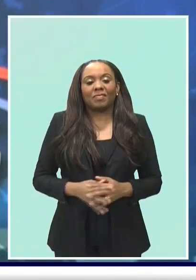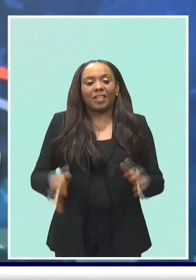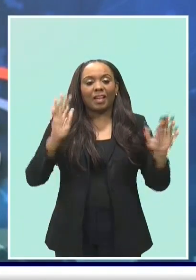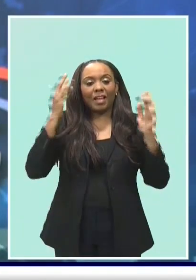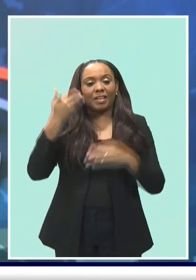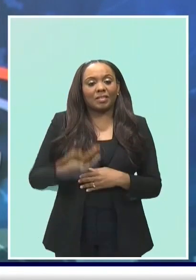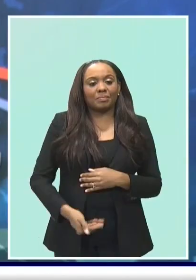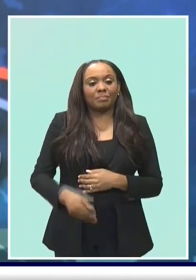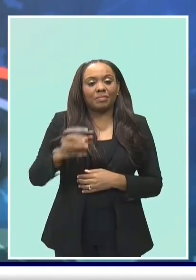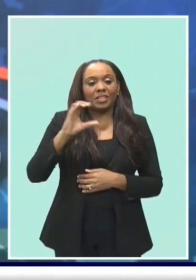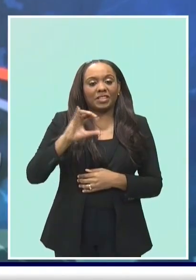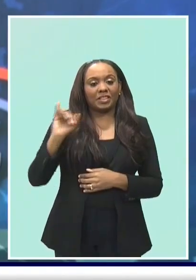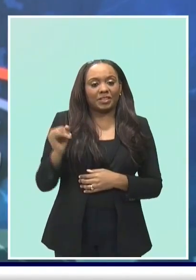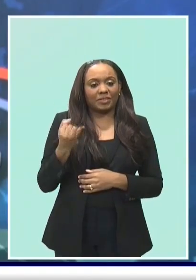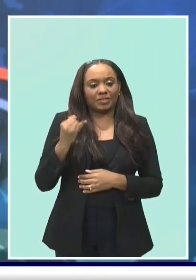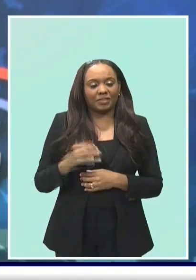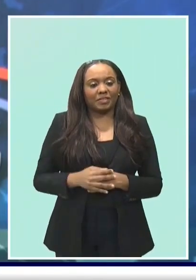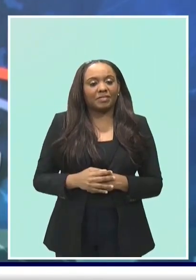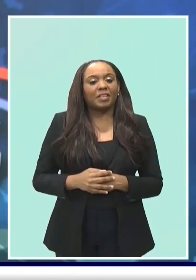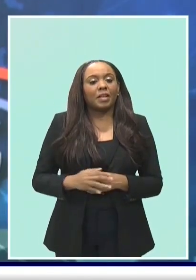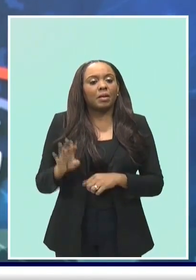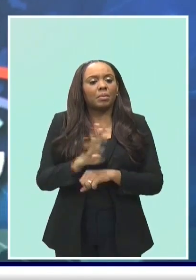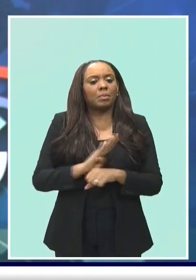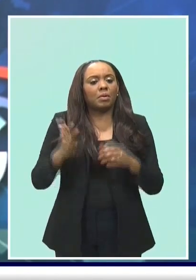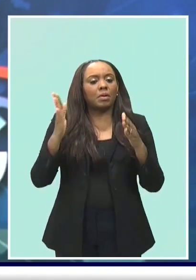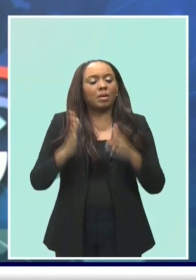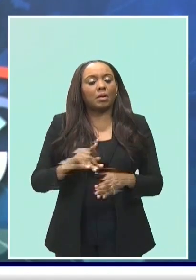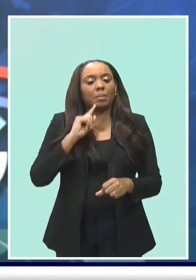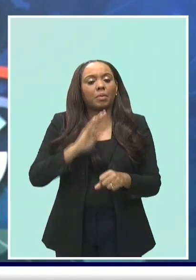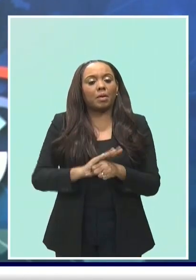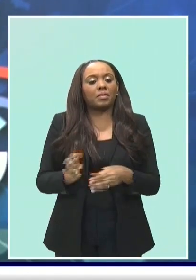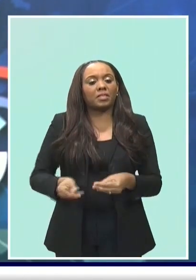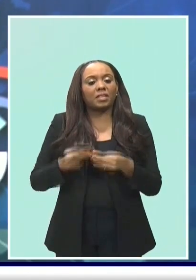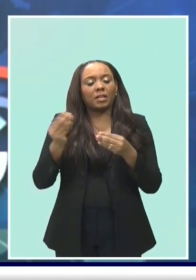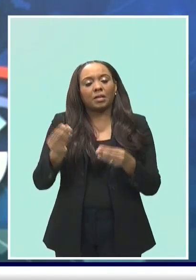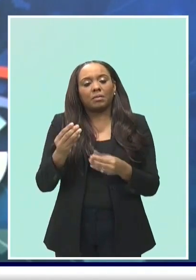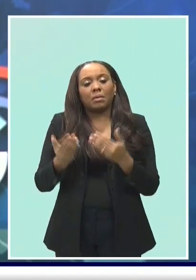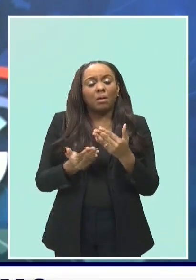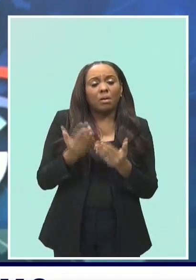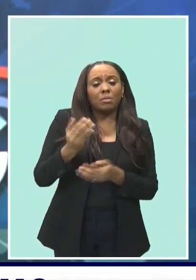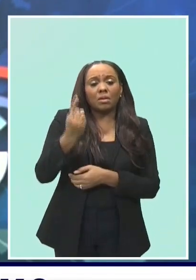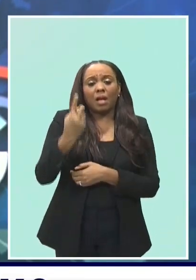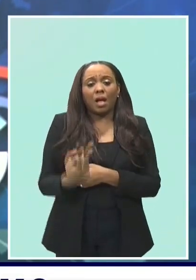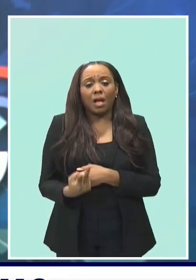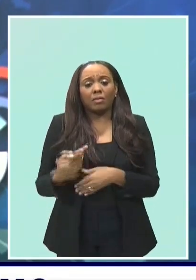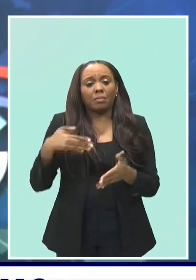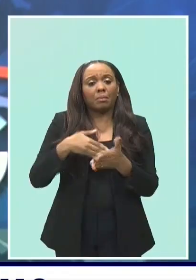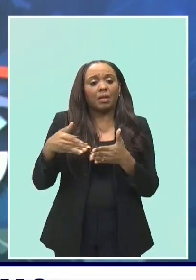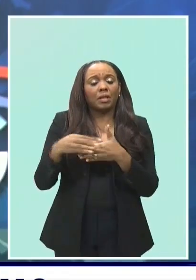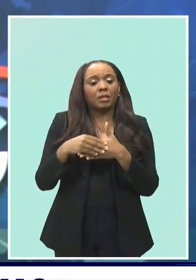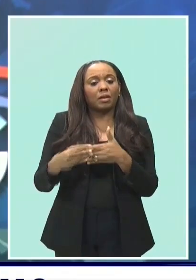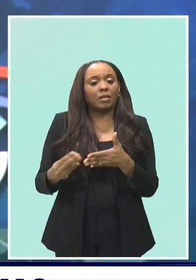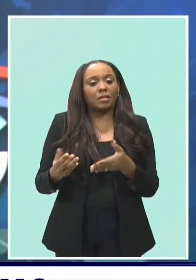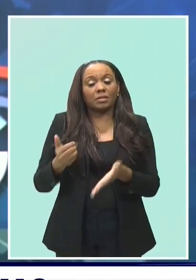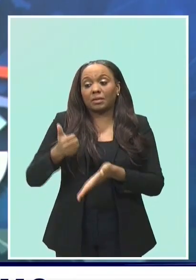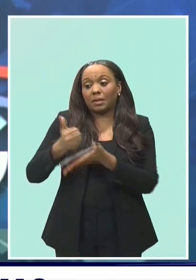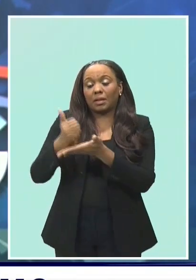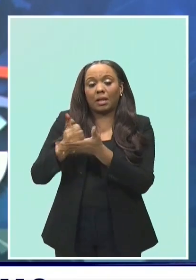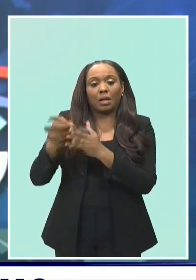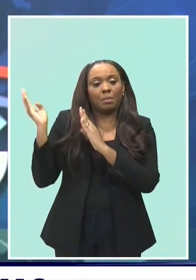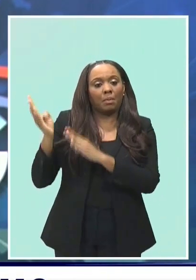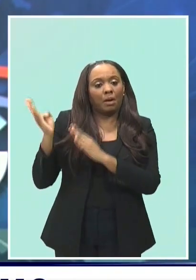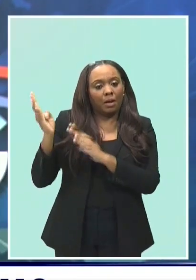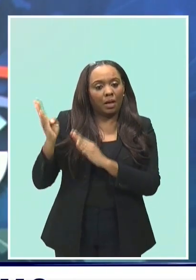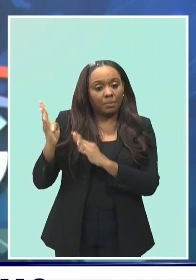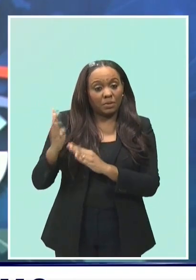I am Shane Jones, leading the news at 7. Barbadians have pledged close to $500,000 to help the Bahamas' recovery